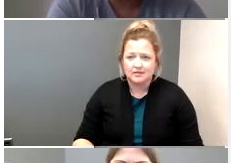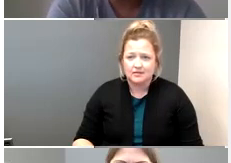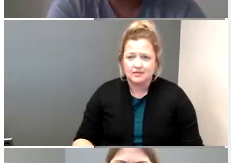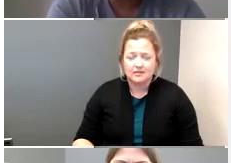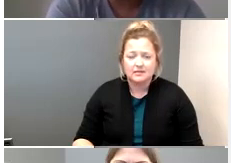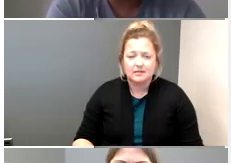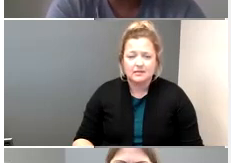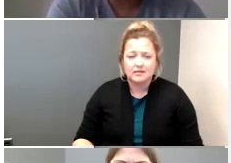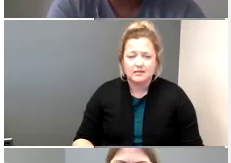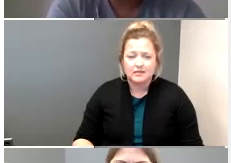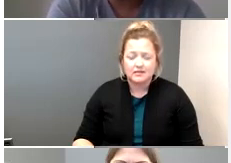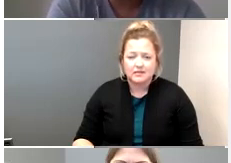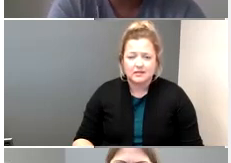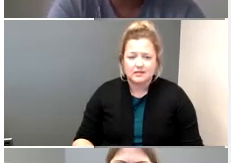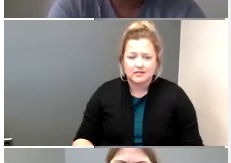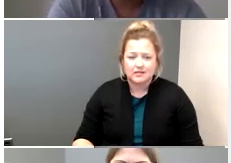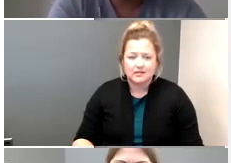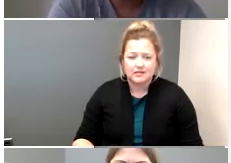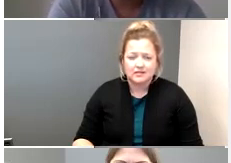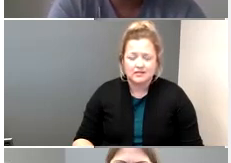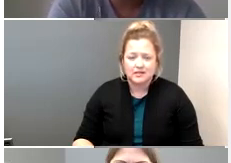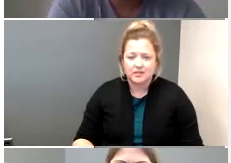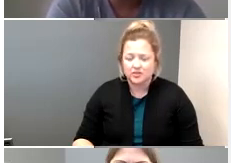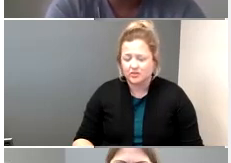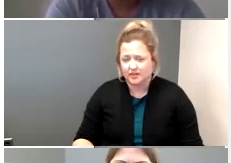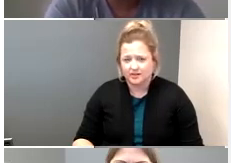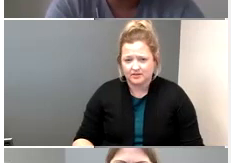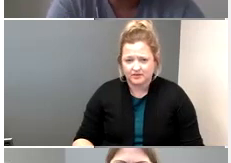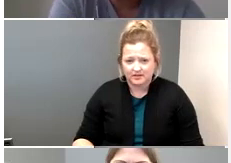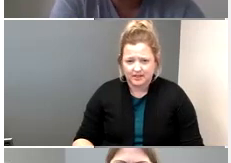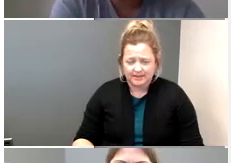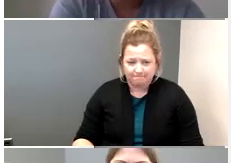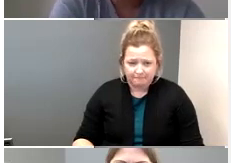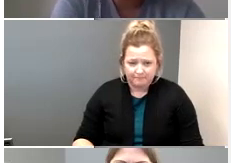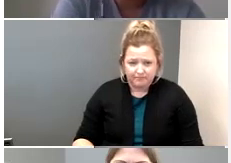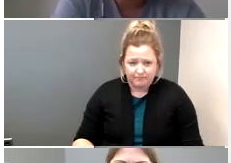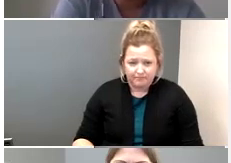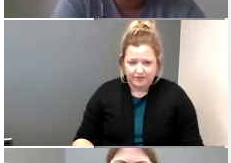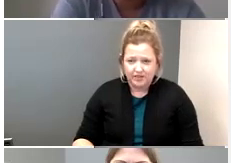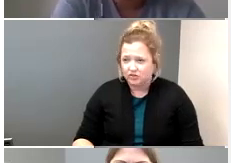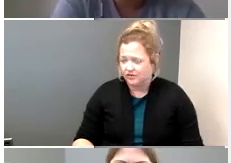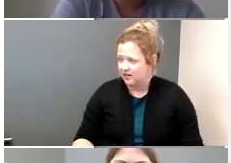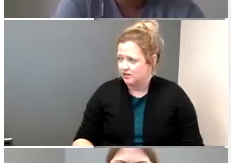n equals 1, then you return 0.